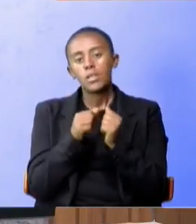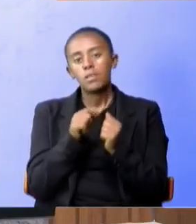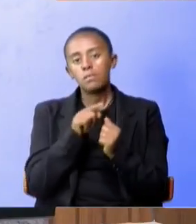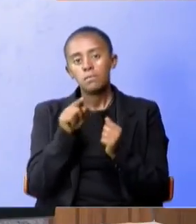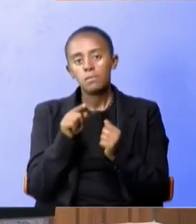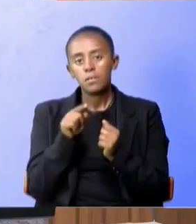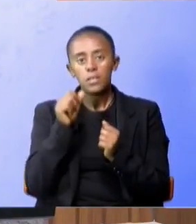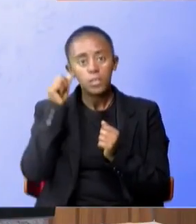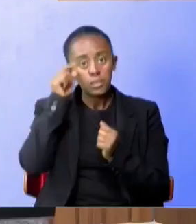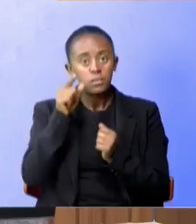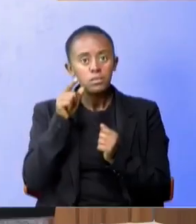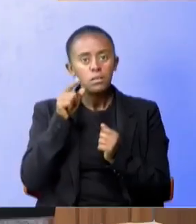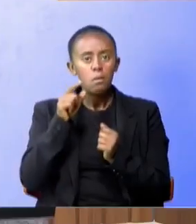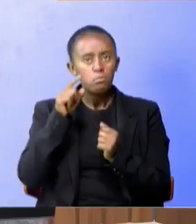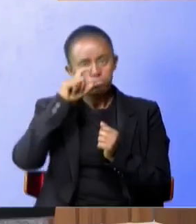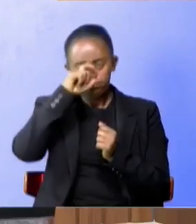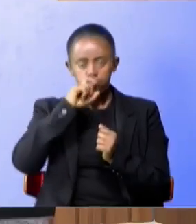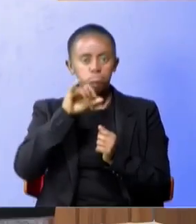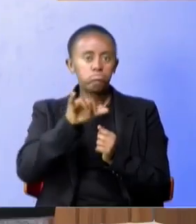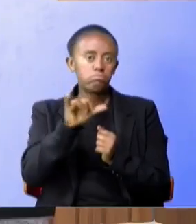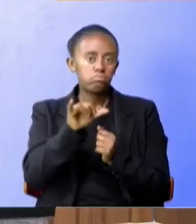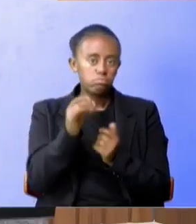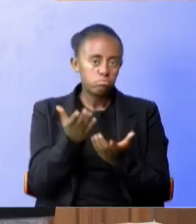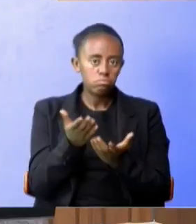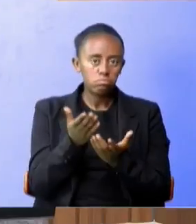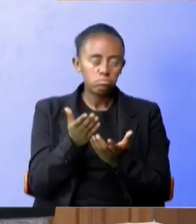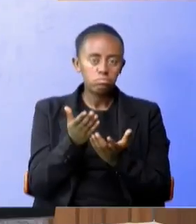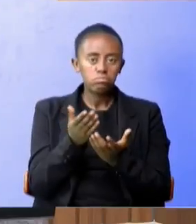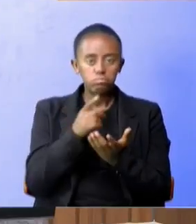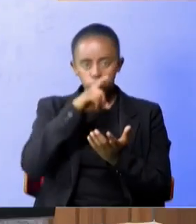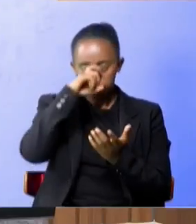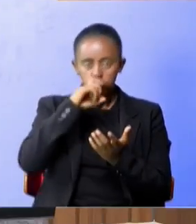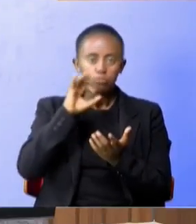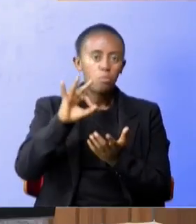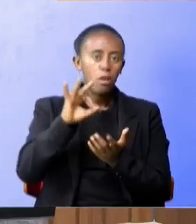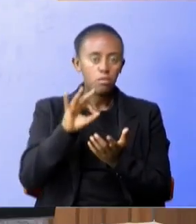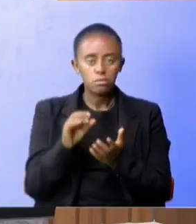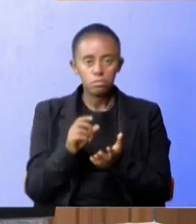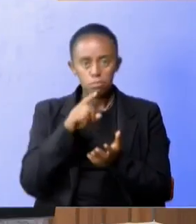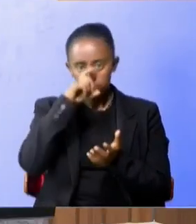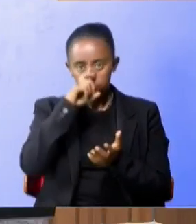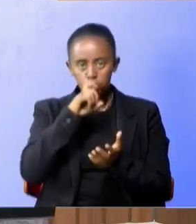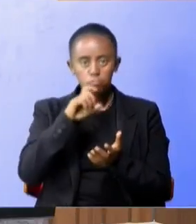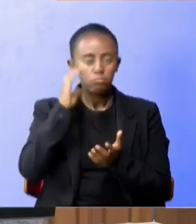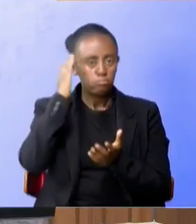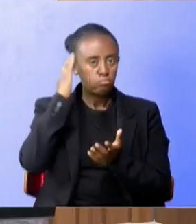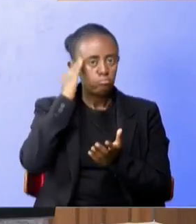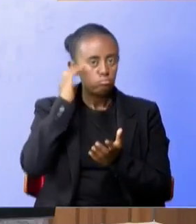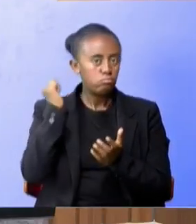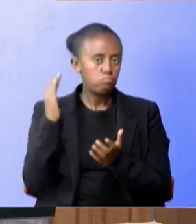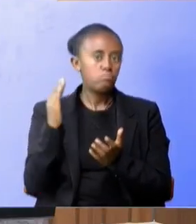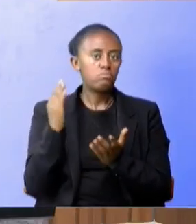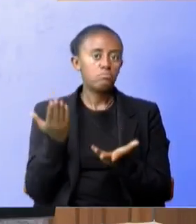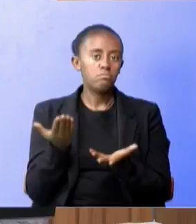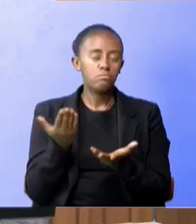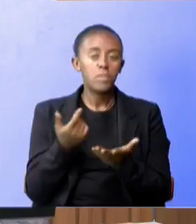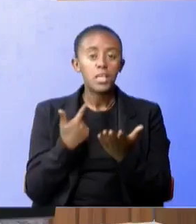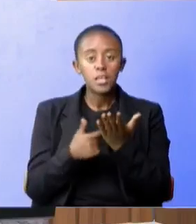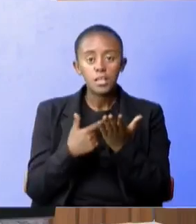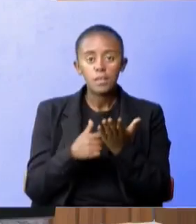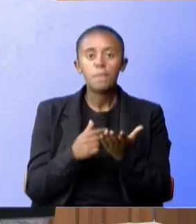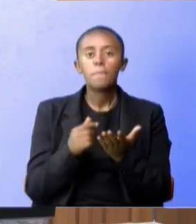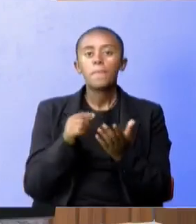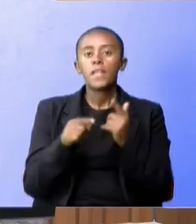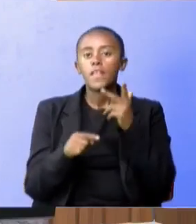I say she is bright, I'm saying she is smart and she is intelligent. Okay, this is